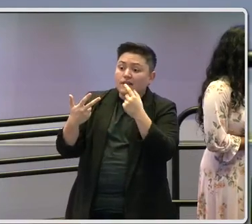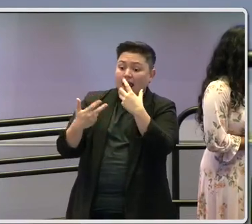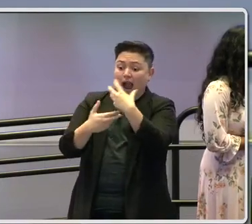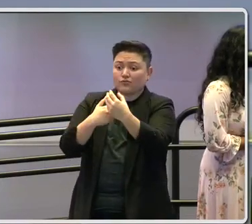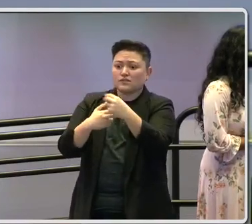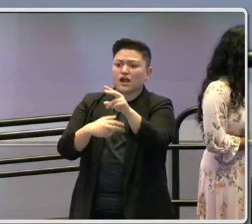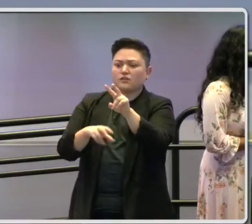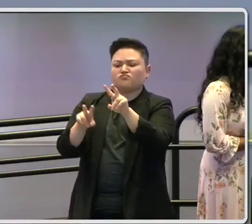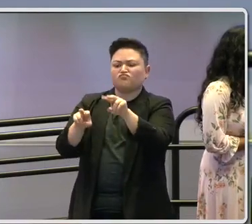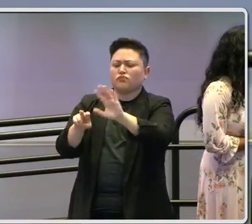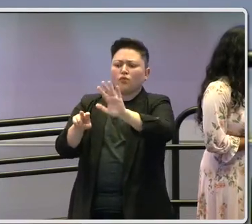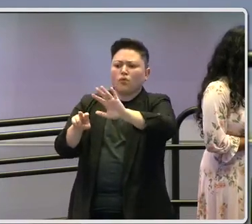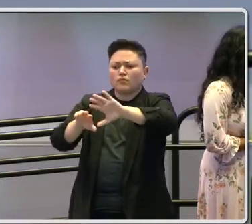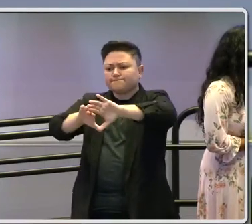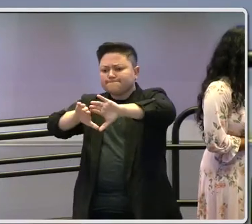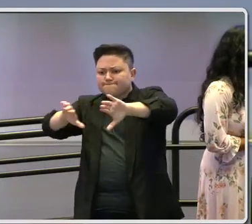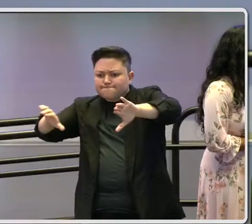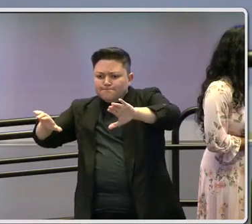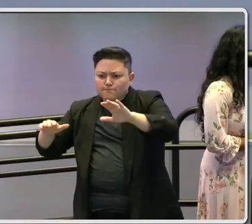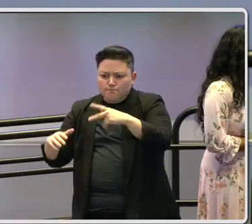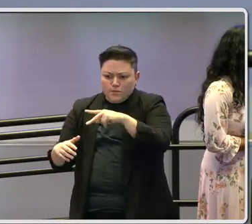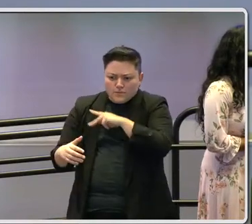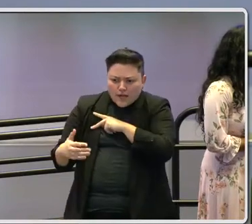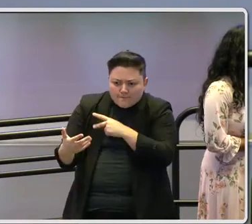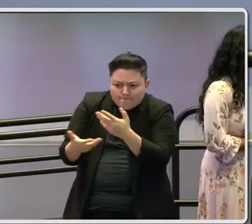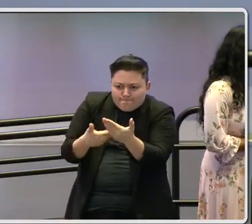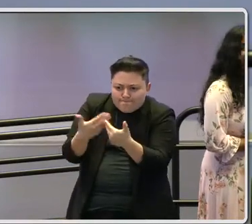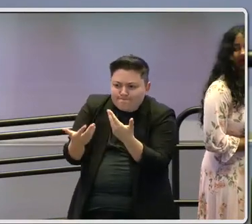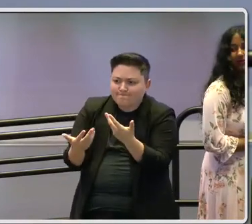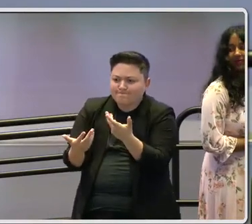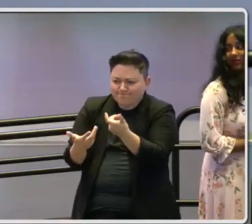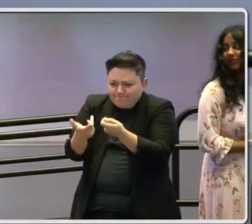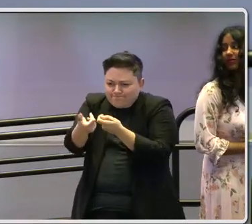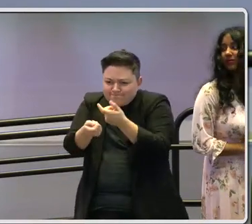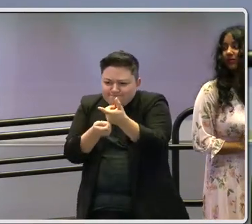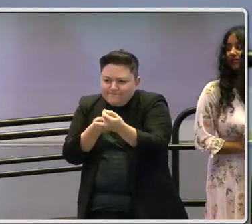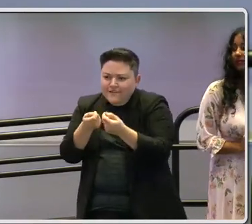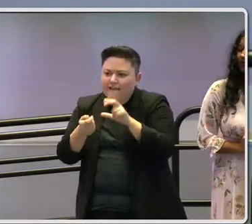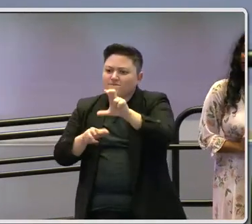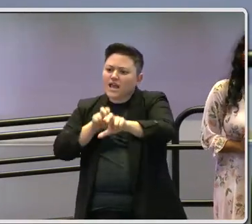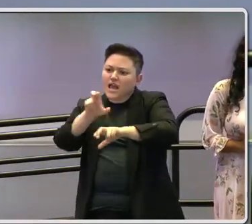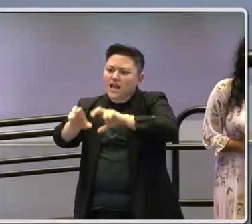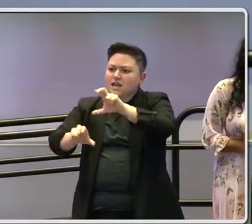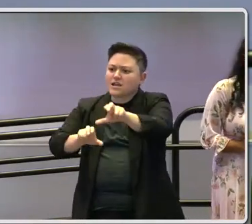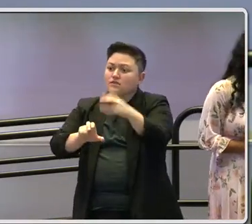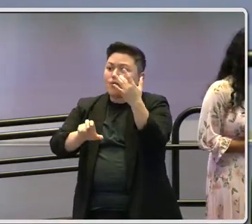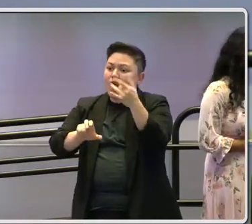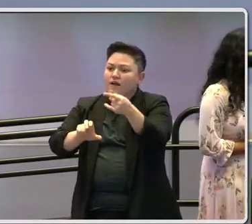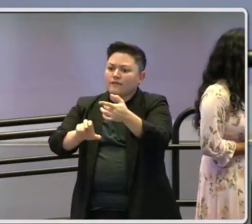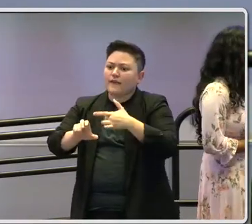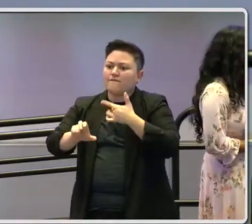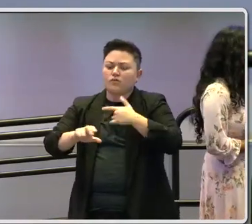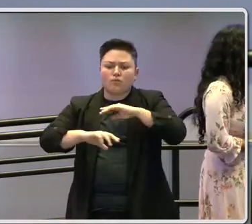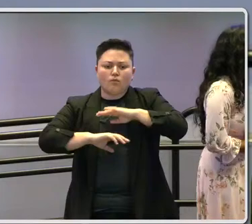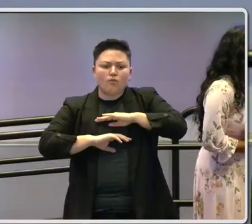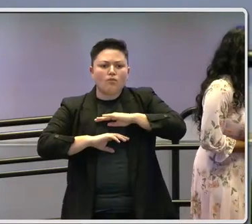external and investing in that person so that they feel genuinely heard and